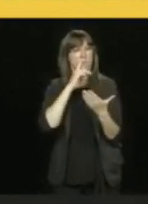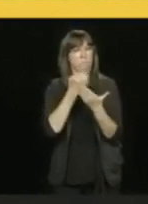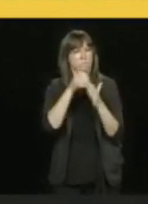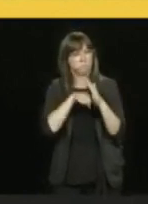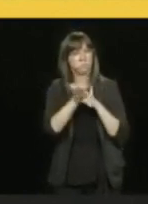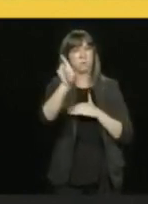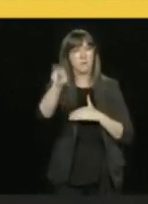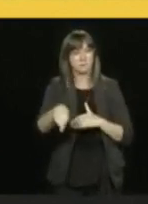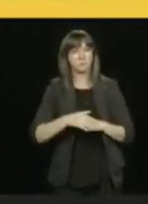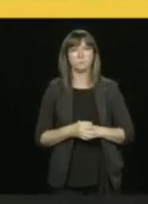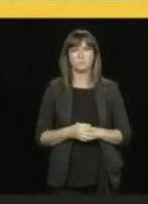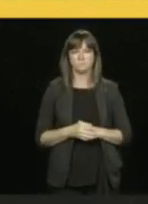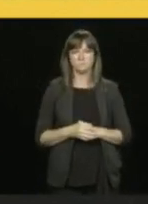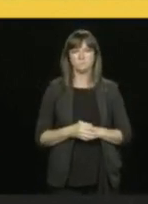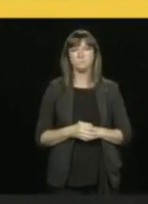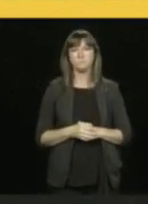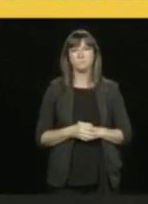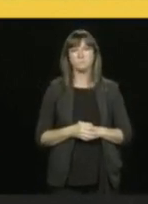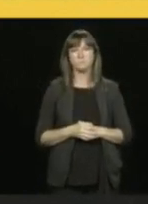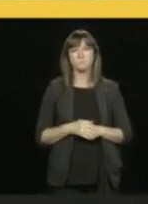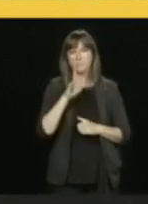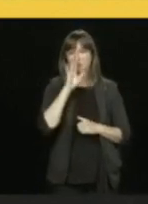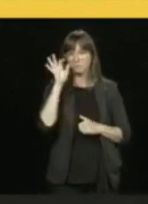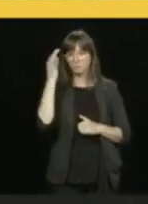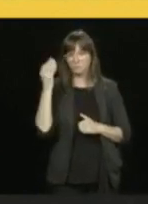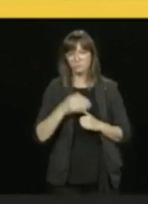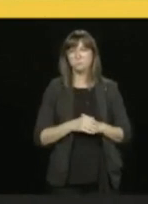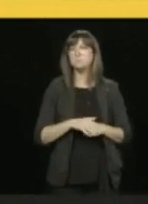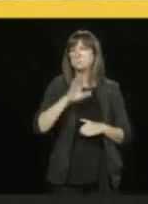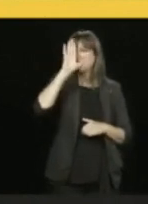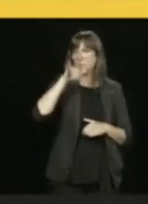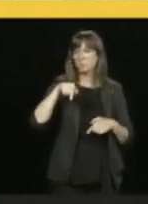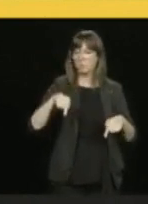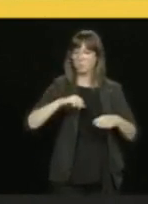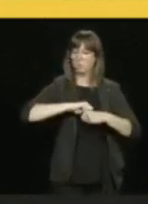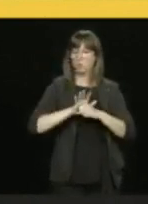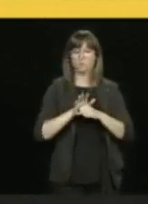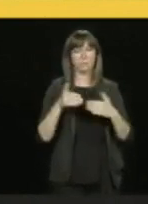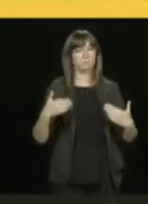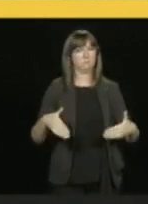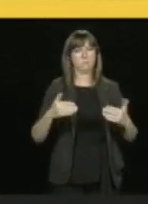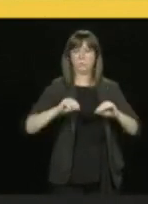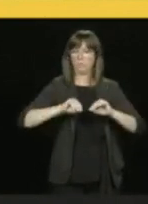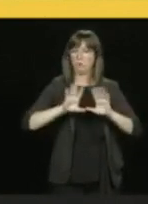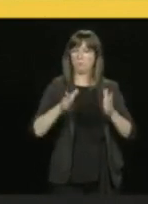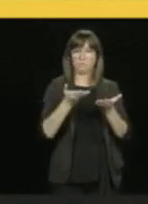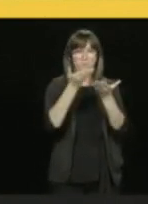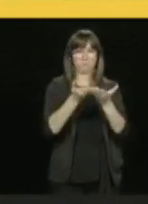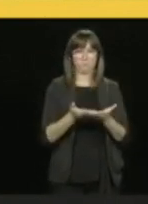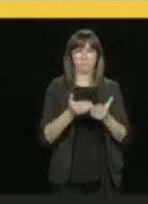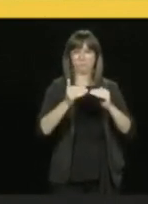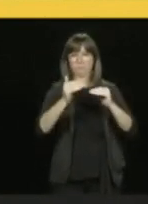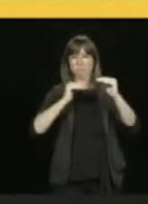Vous savez, la pandémie. You know, the pandemic has laid bare fundamental inequalities in our